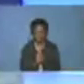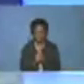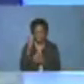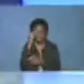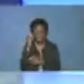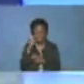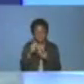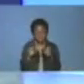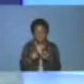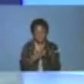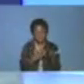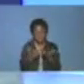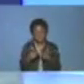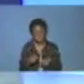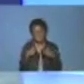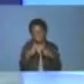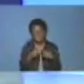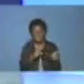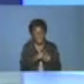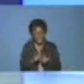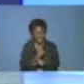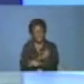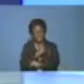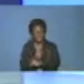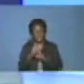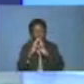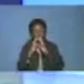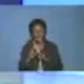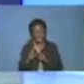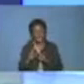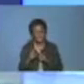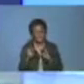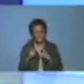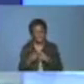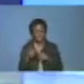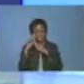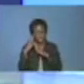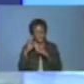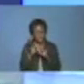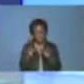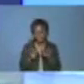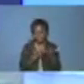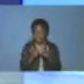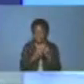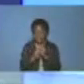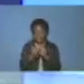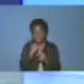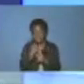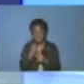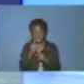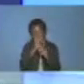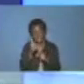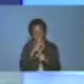Now, the Ministry of Public Service issuing an equally strong response to the Bahamas Public Services Union, making it clear that officials